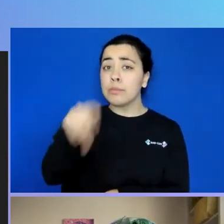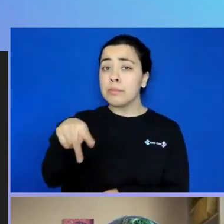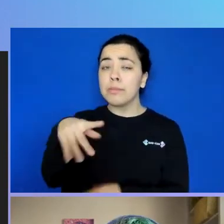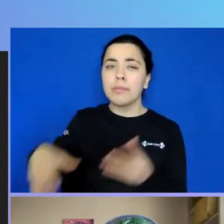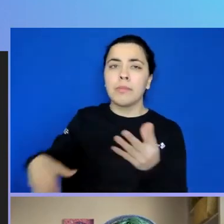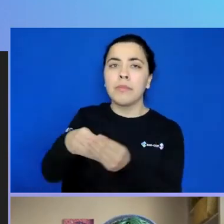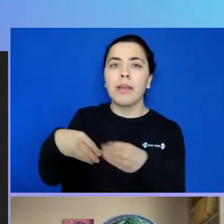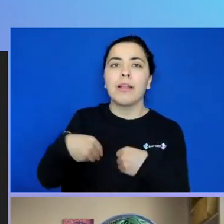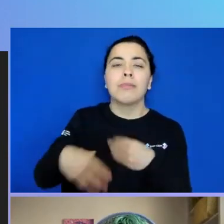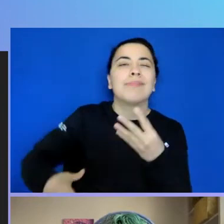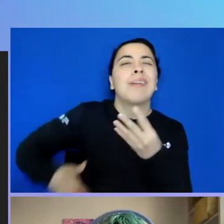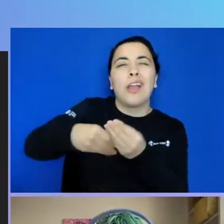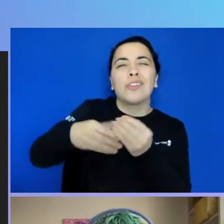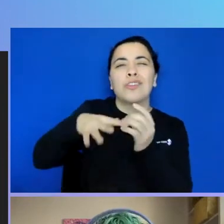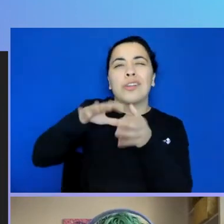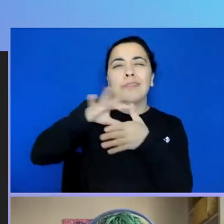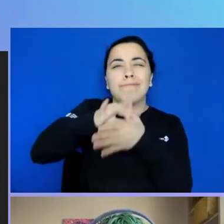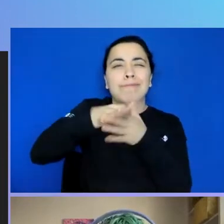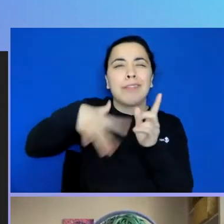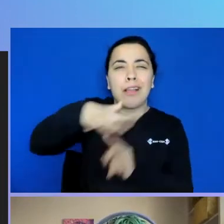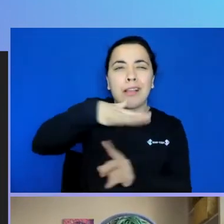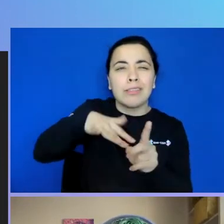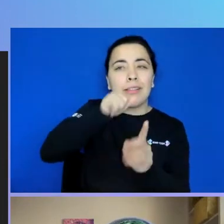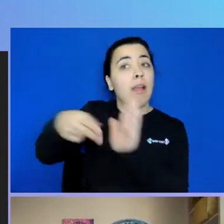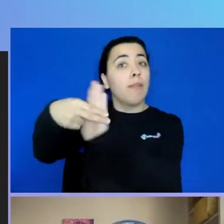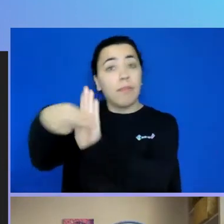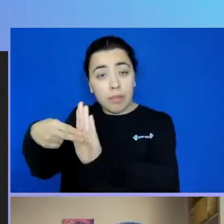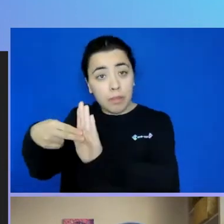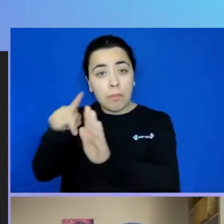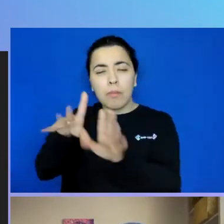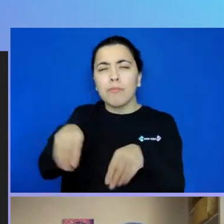to labeling the target element itself.